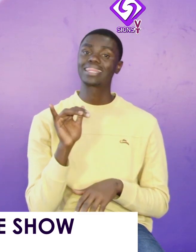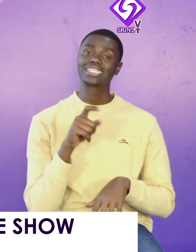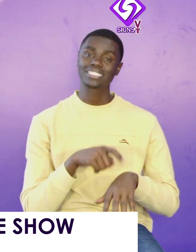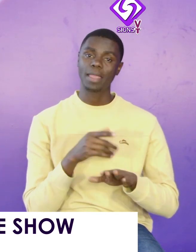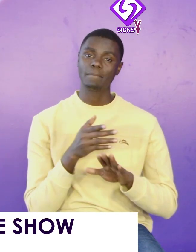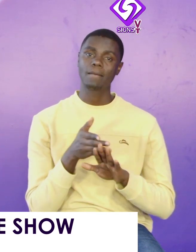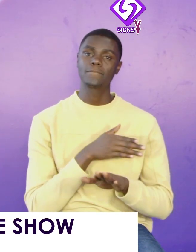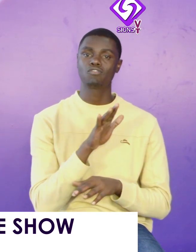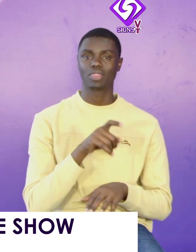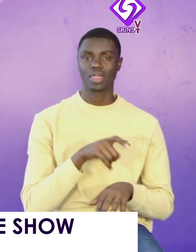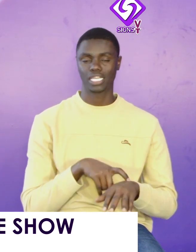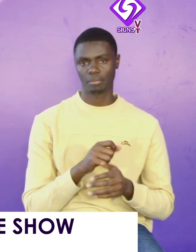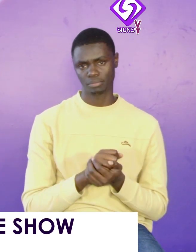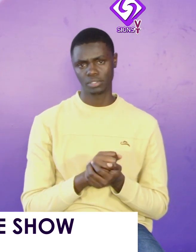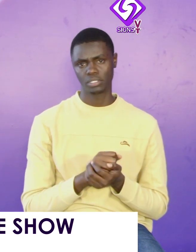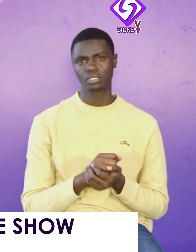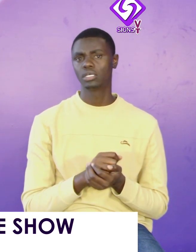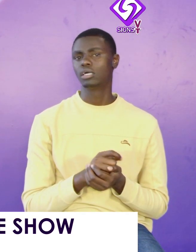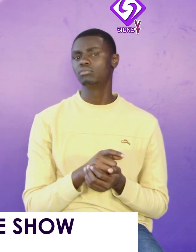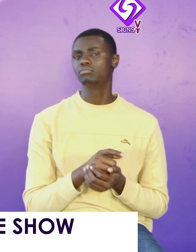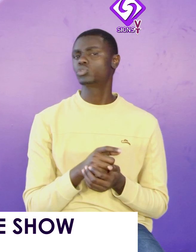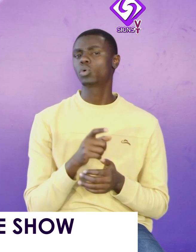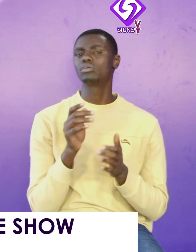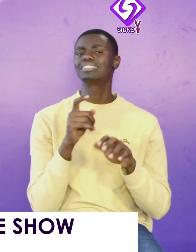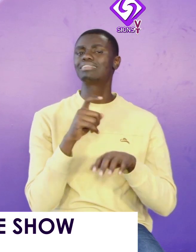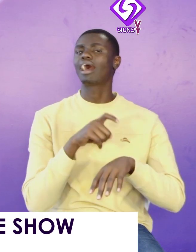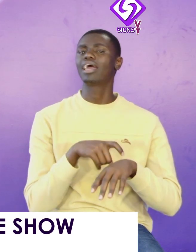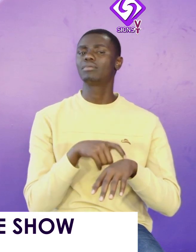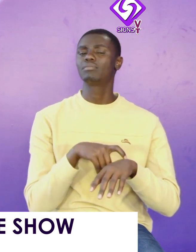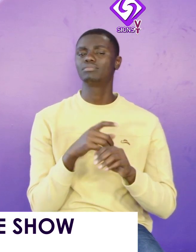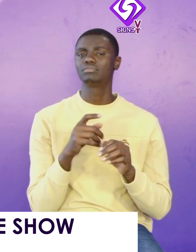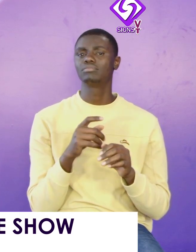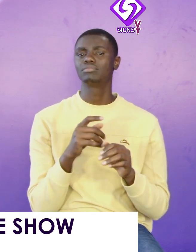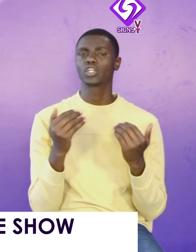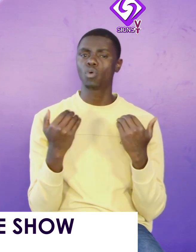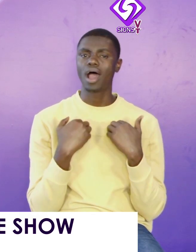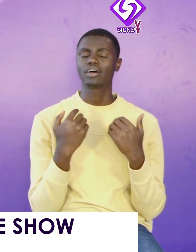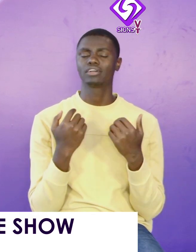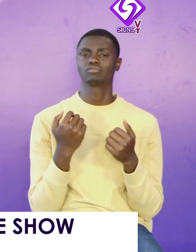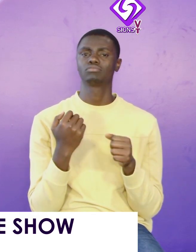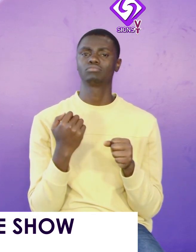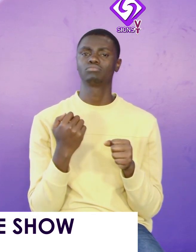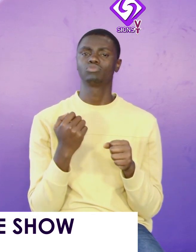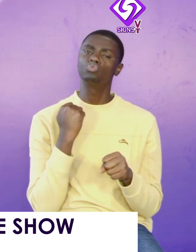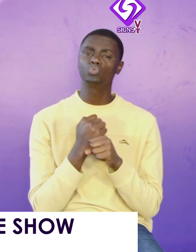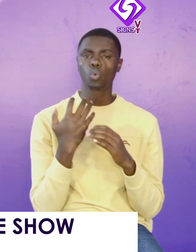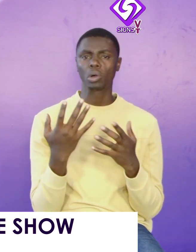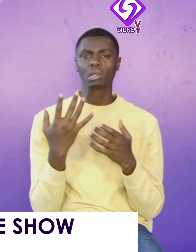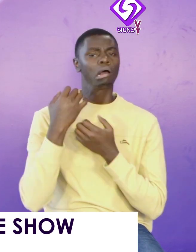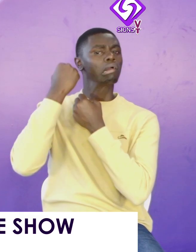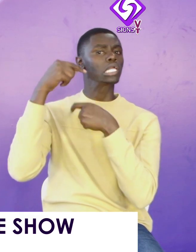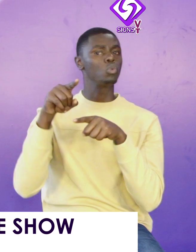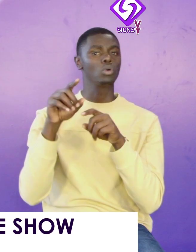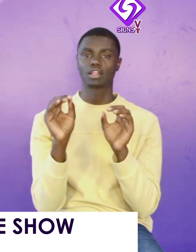time. What do you do with the time that you have? Don't take away your life. Don't. Let it